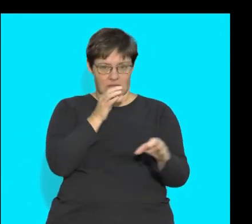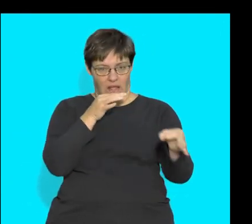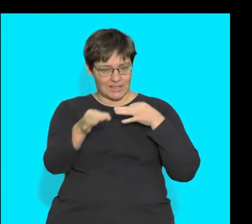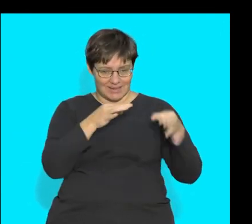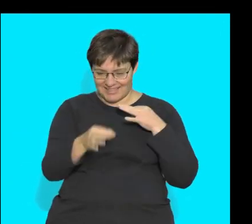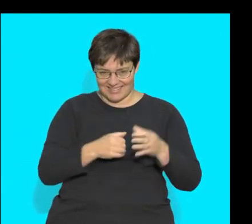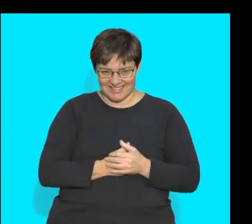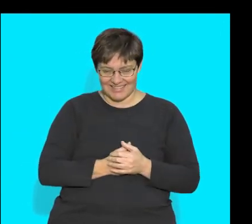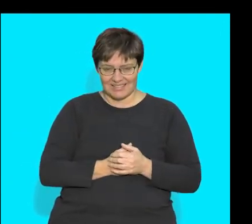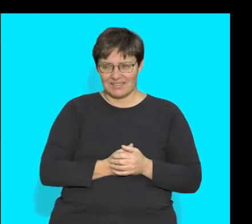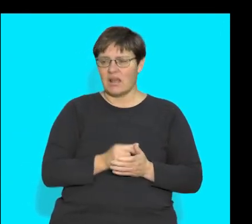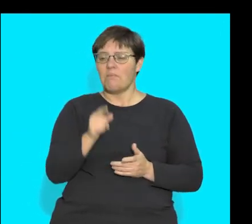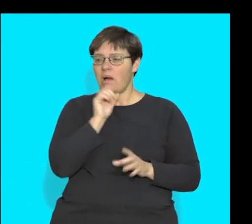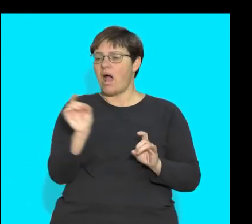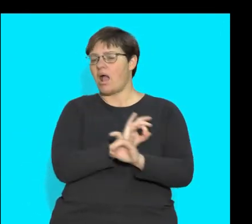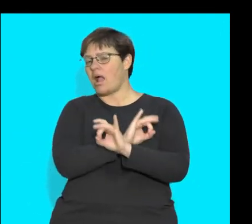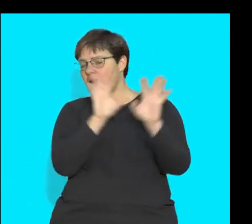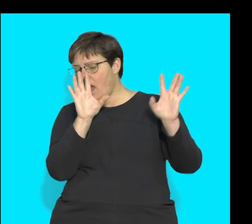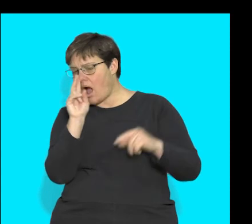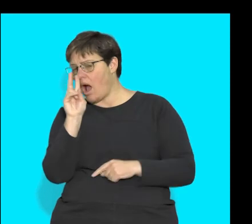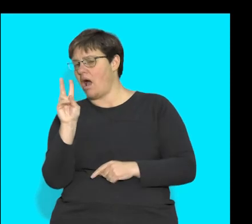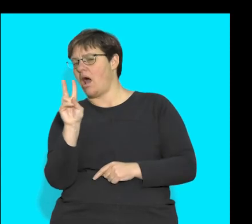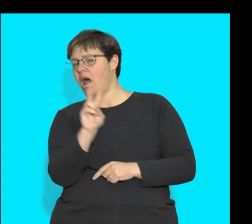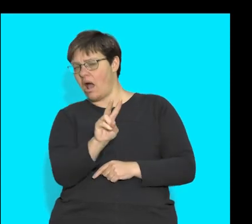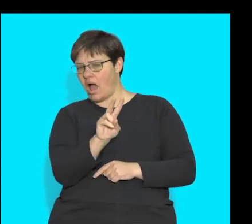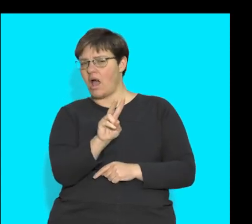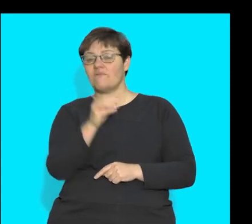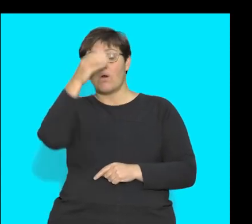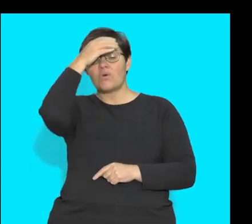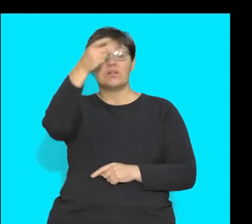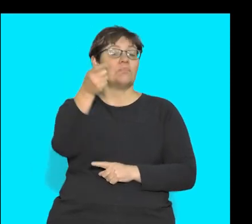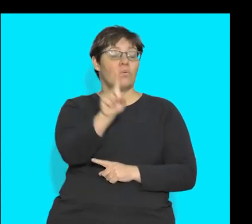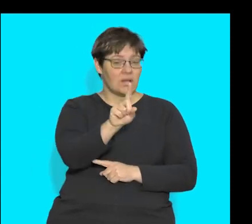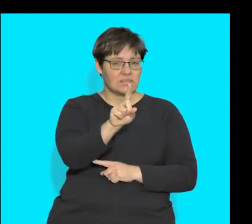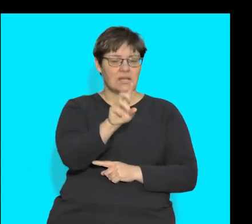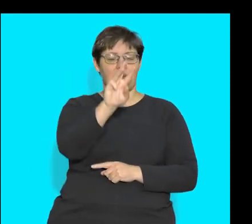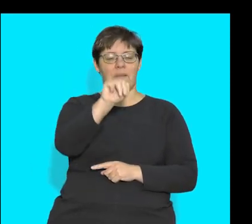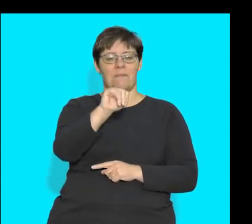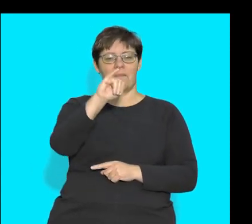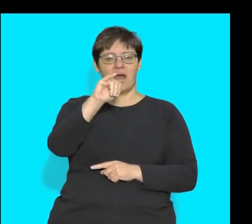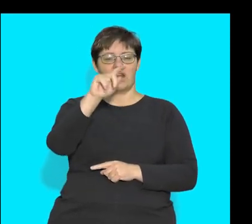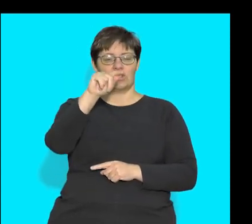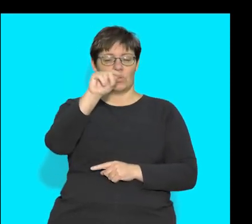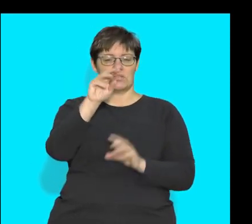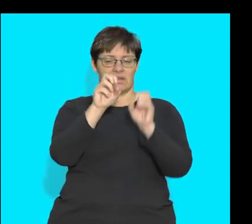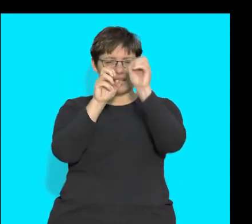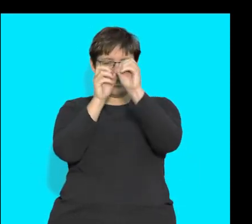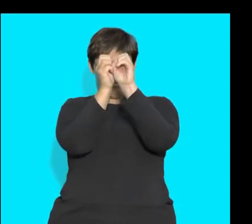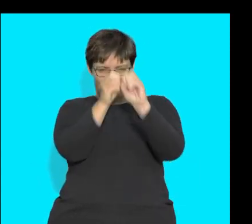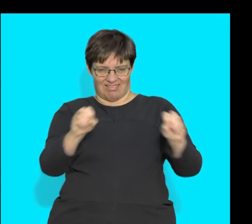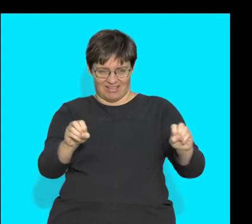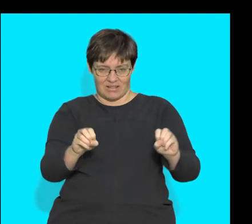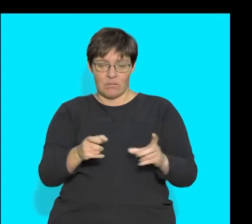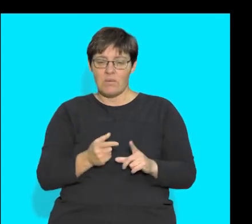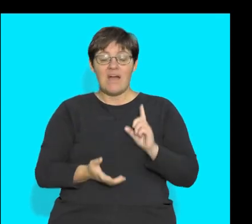and explain. And they only become clearer once you look at the concept of mitosis. We only